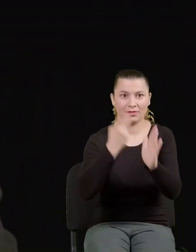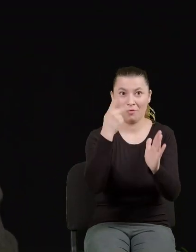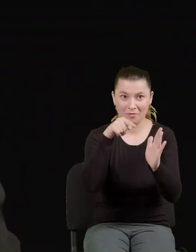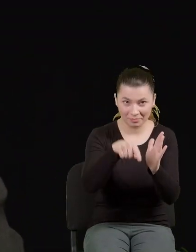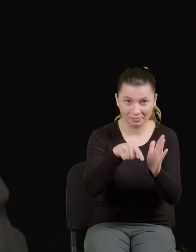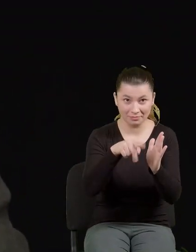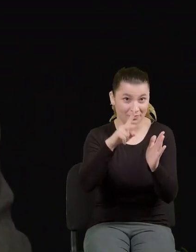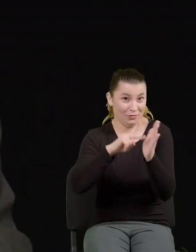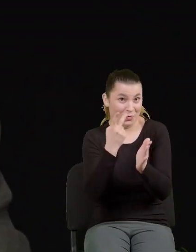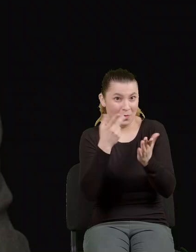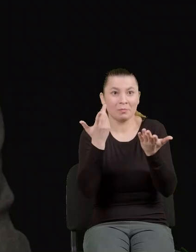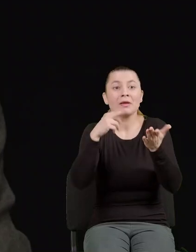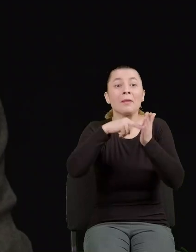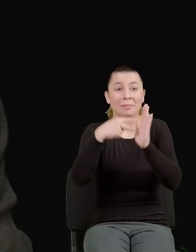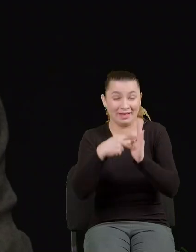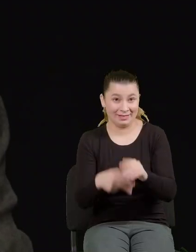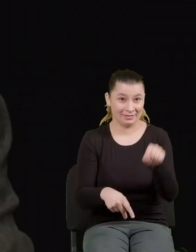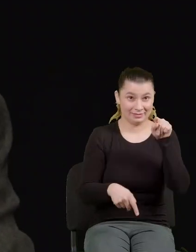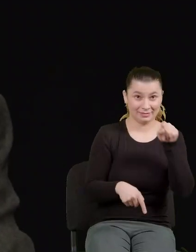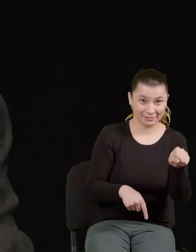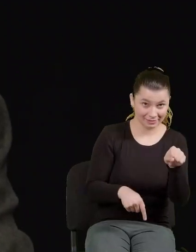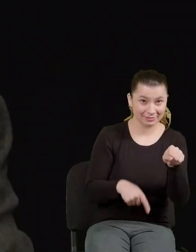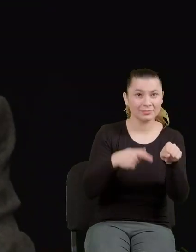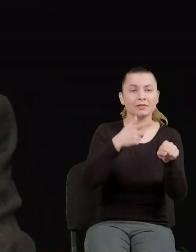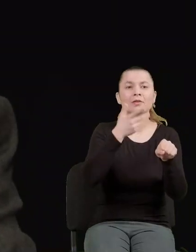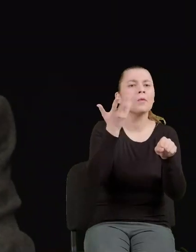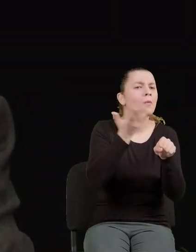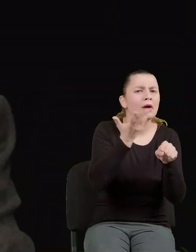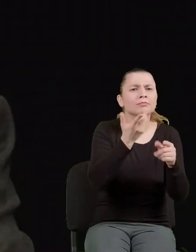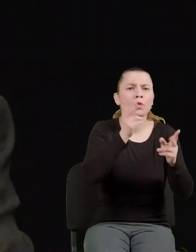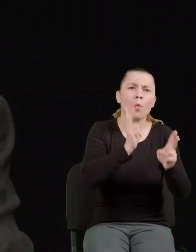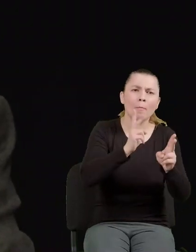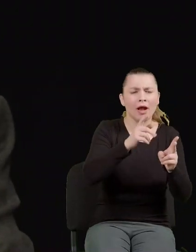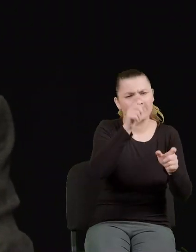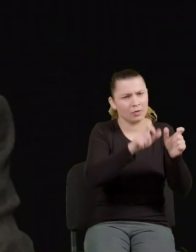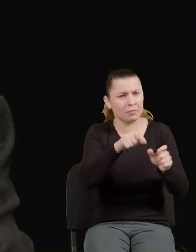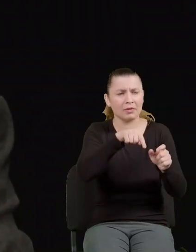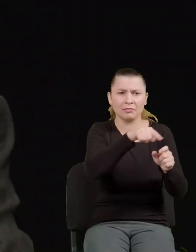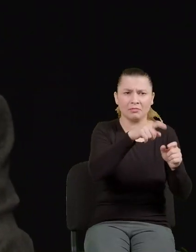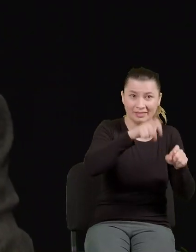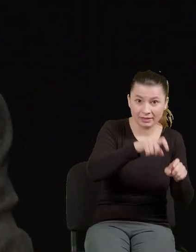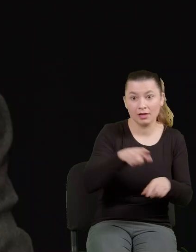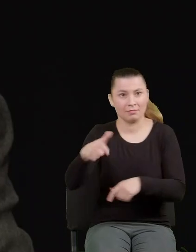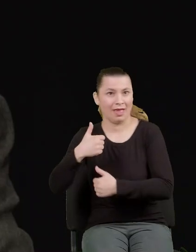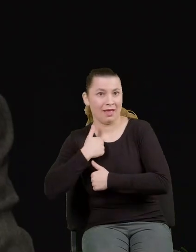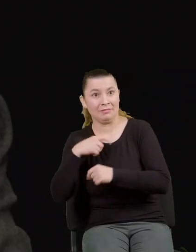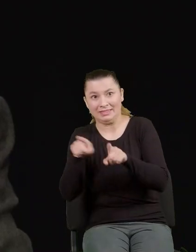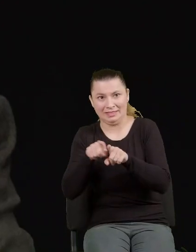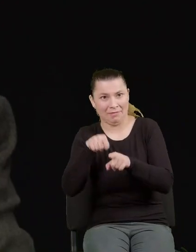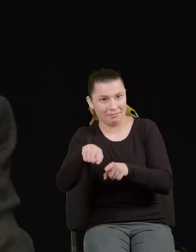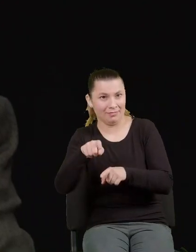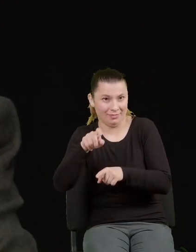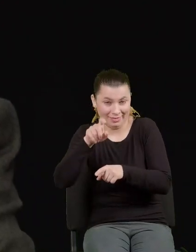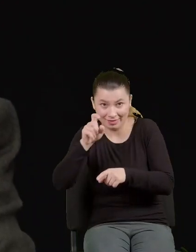or disaster relief as well. So it just needs a change of mindset, I think, firstly, that we need to be able to